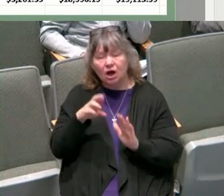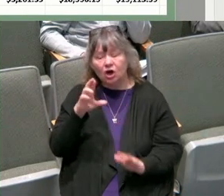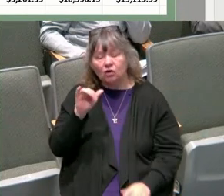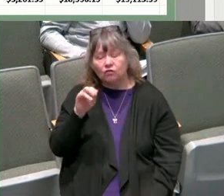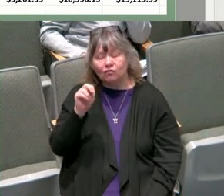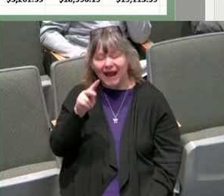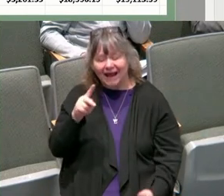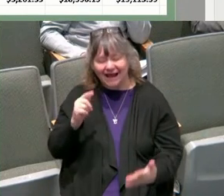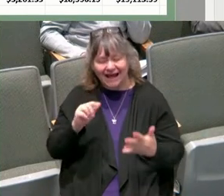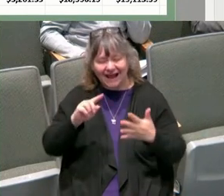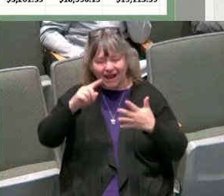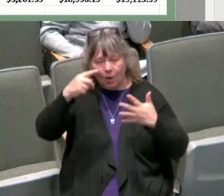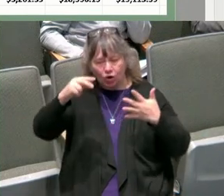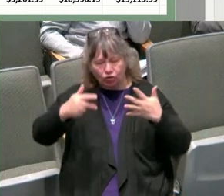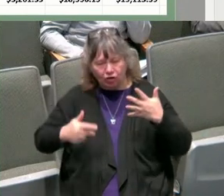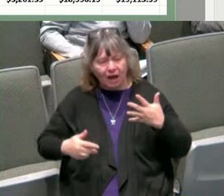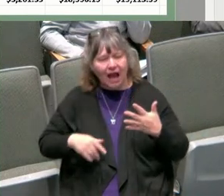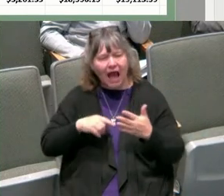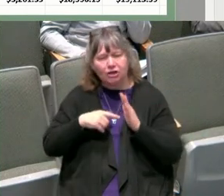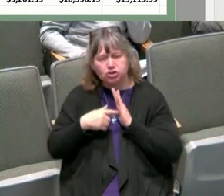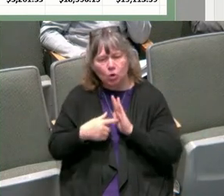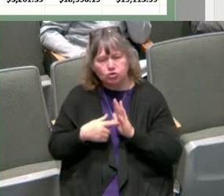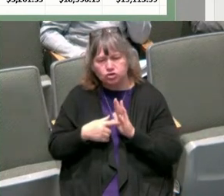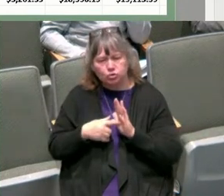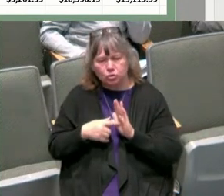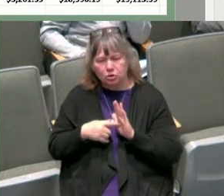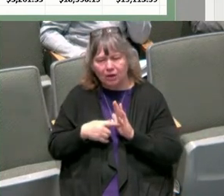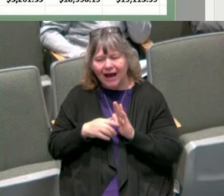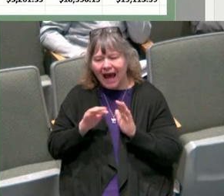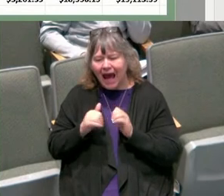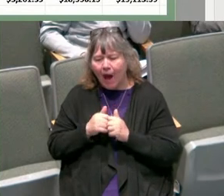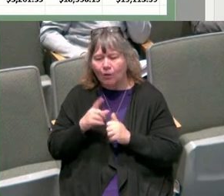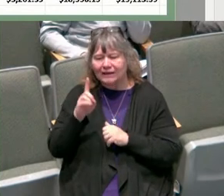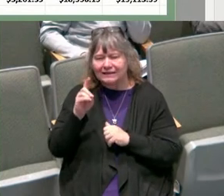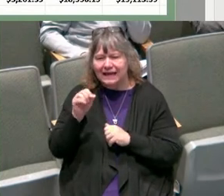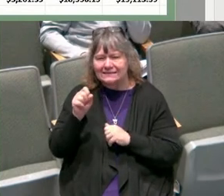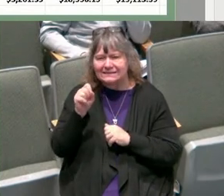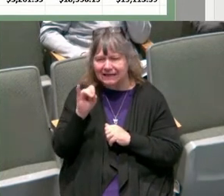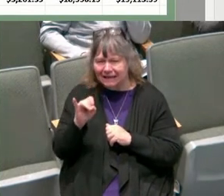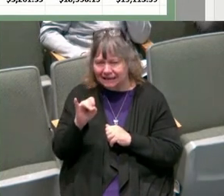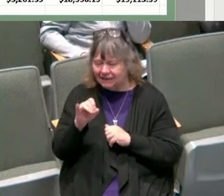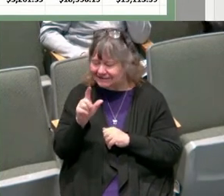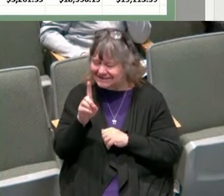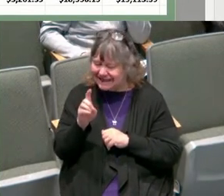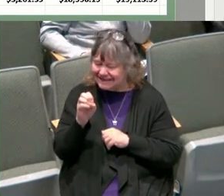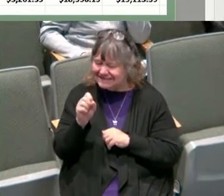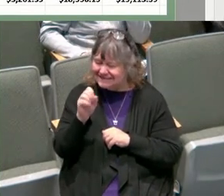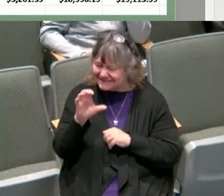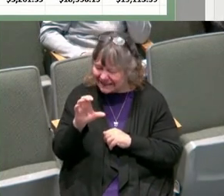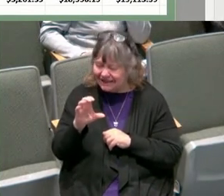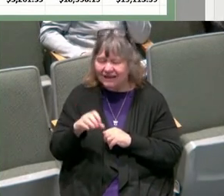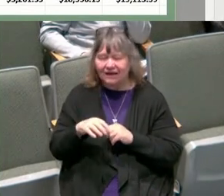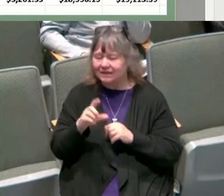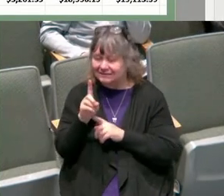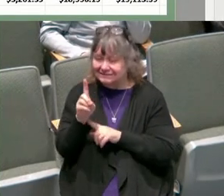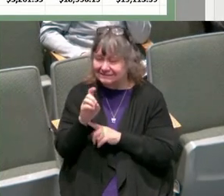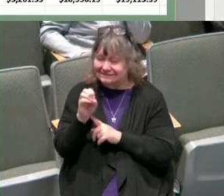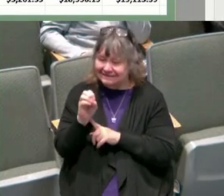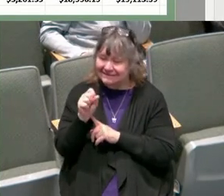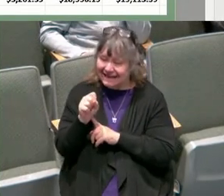and it shows you the buckets into which Desi classifies per pupil expenditure so they look at things like